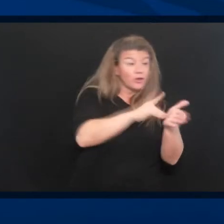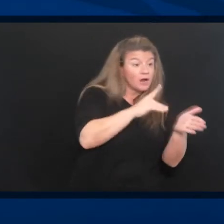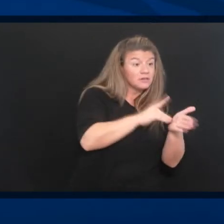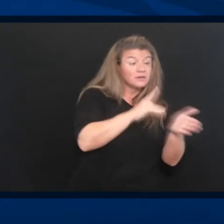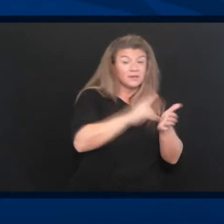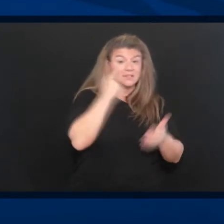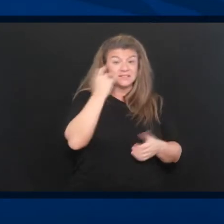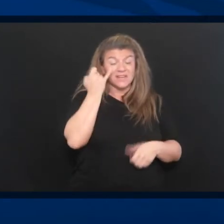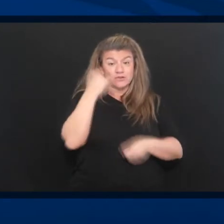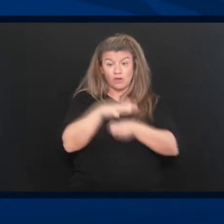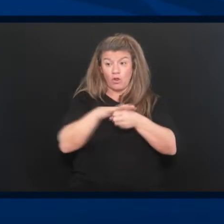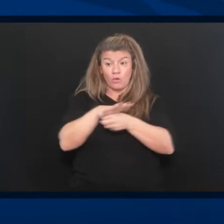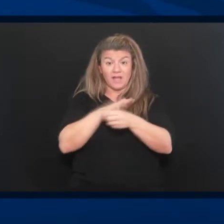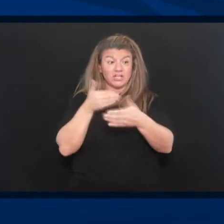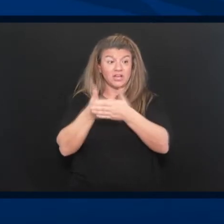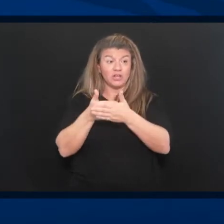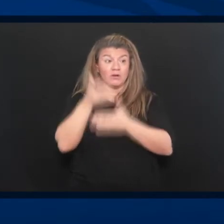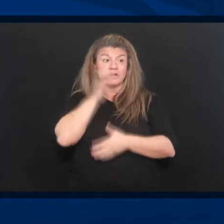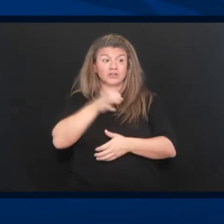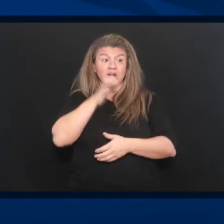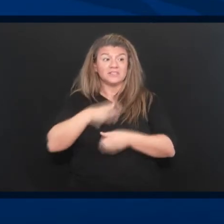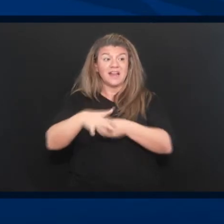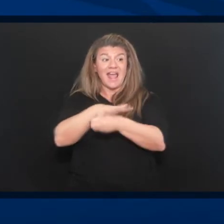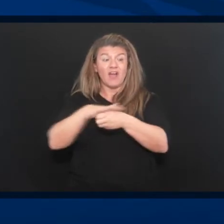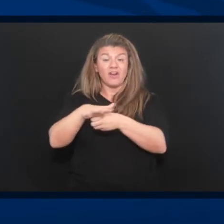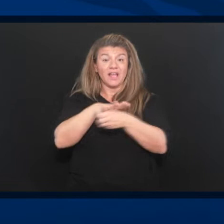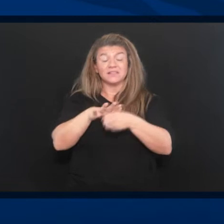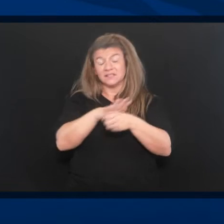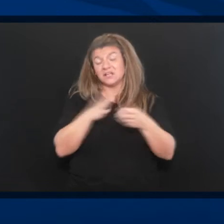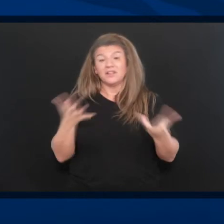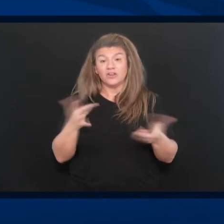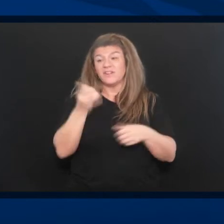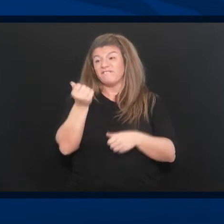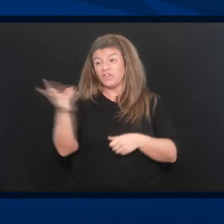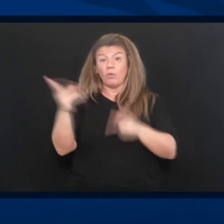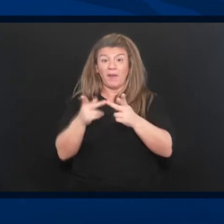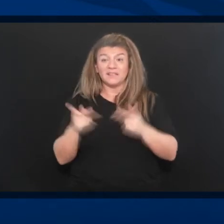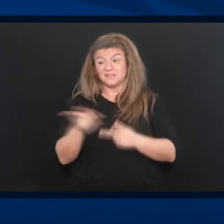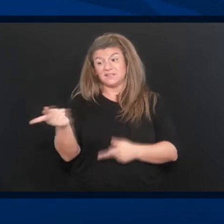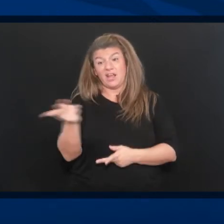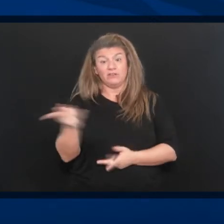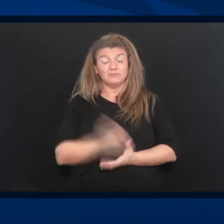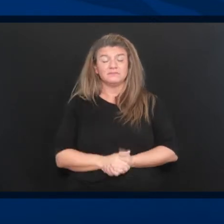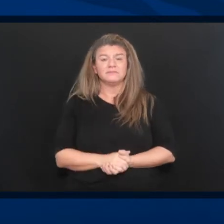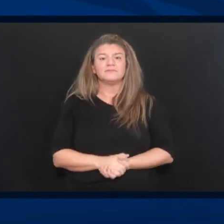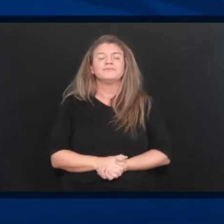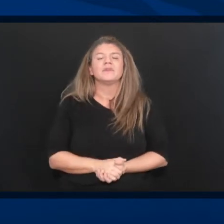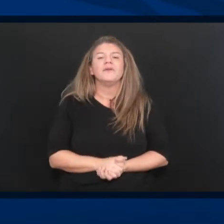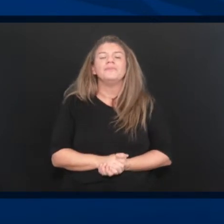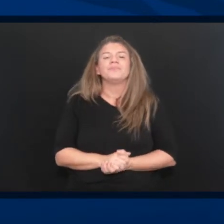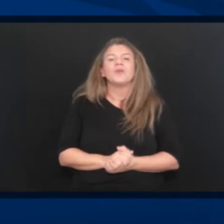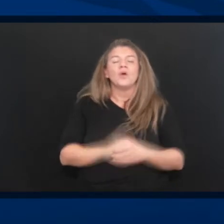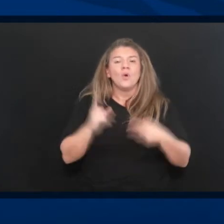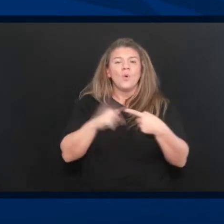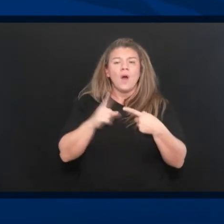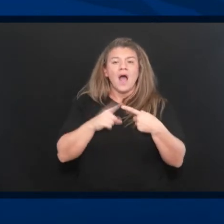if there's a location near you. If you're in the Charleston area, there's a couple locations. Two quick questions. One, is